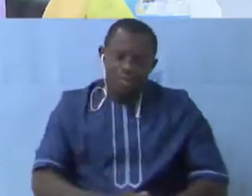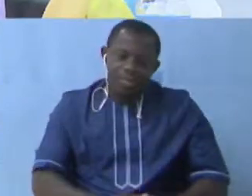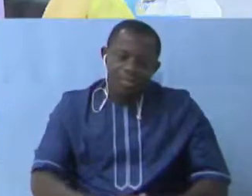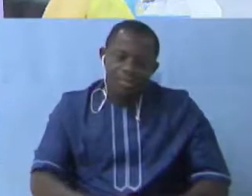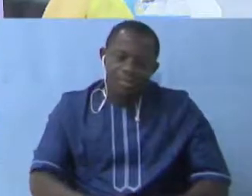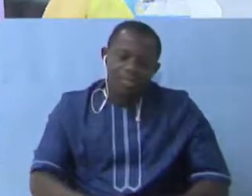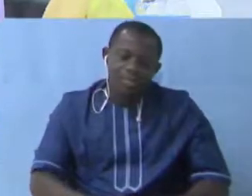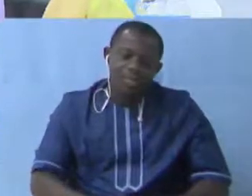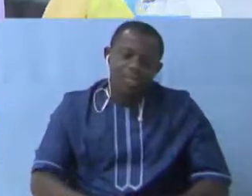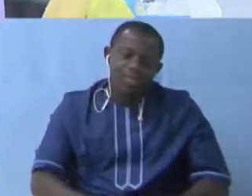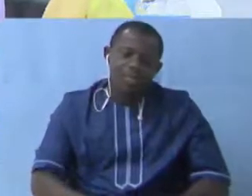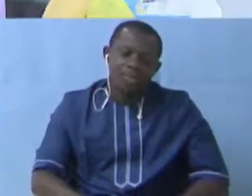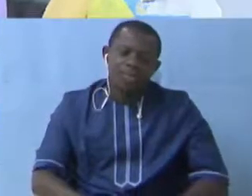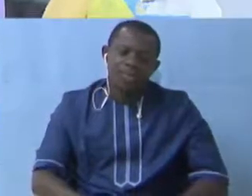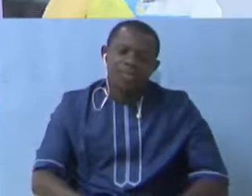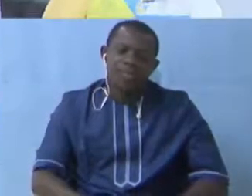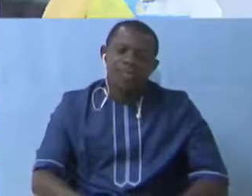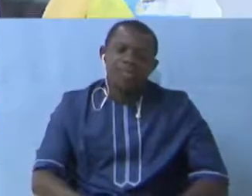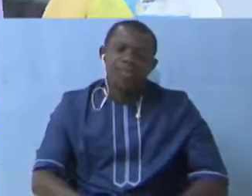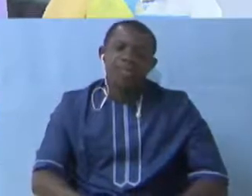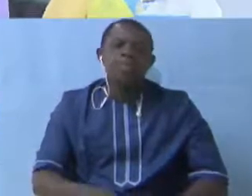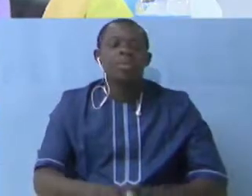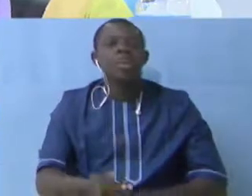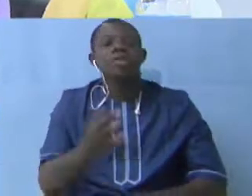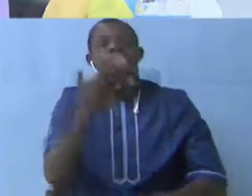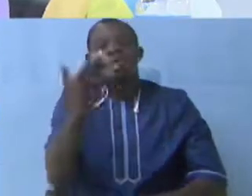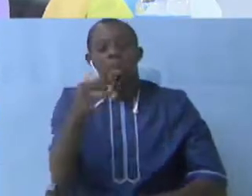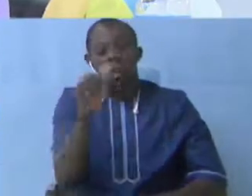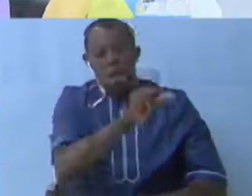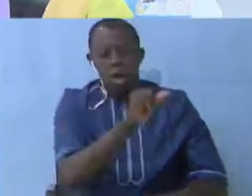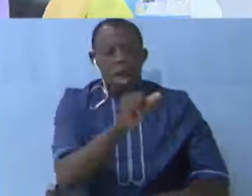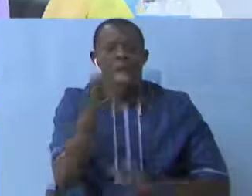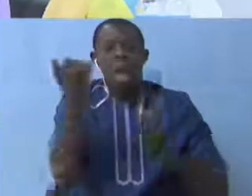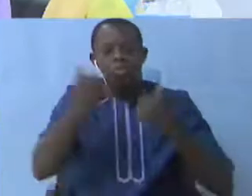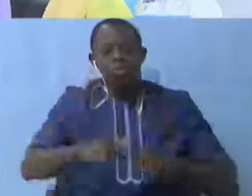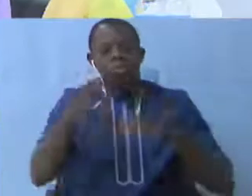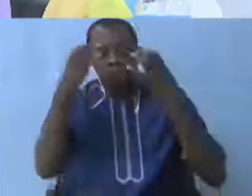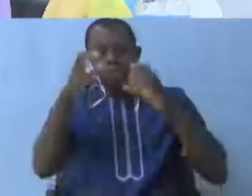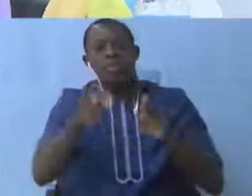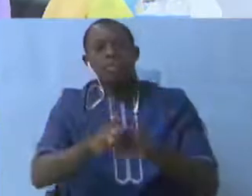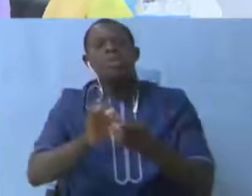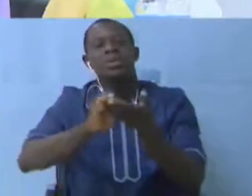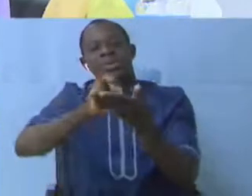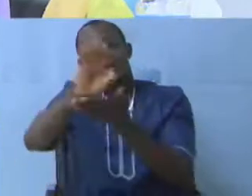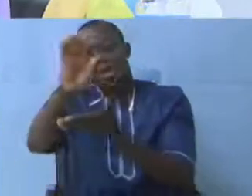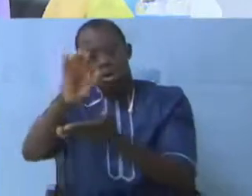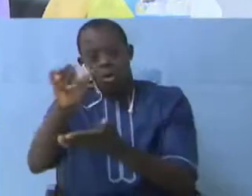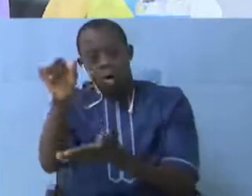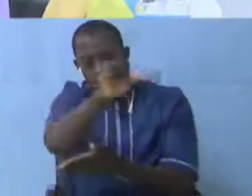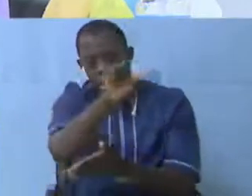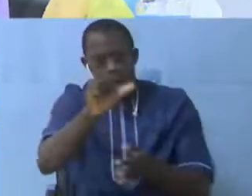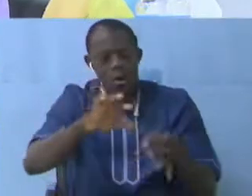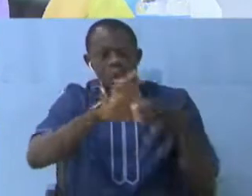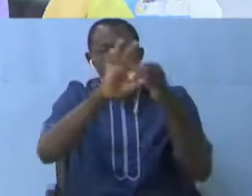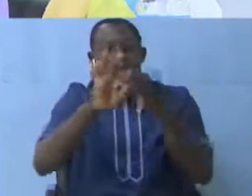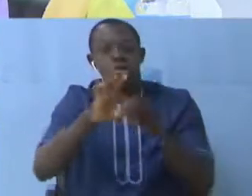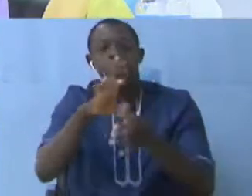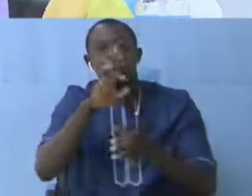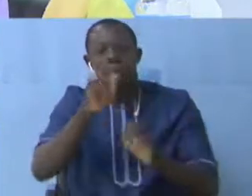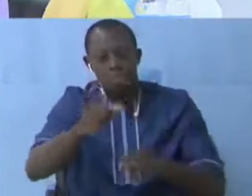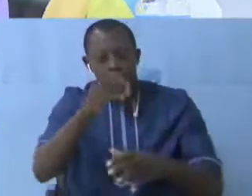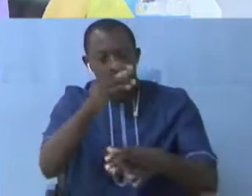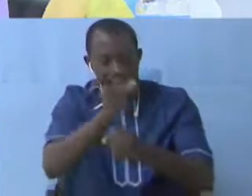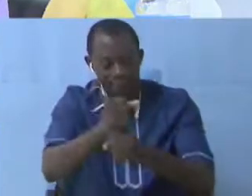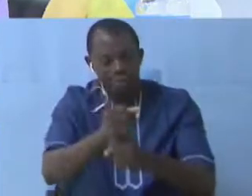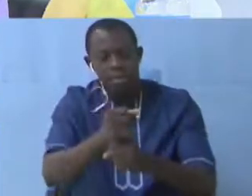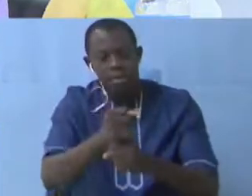seen. So in some of those cases, we will refer them to organizations that could help. ci yenn mbir yooyu nag ñu